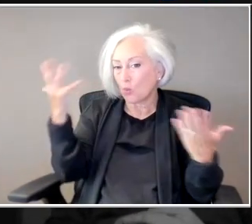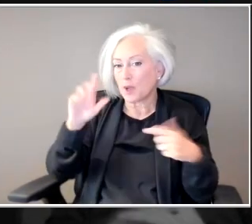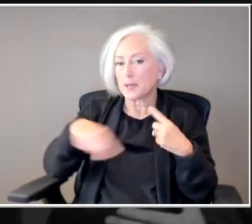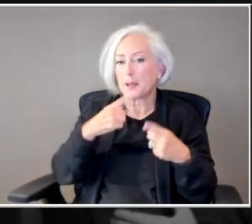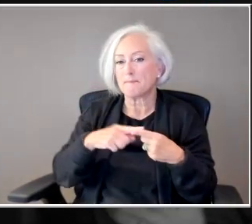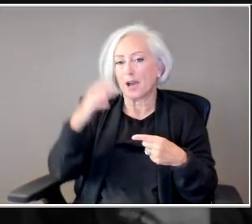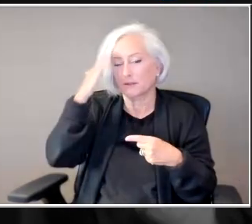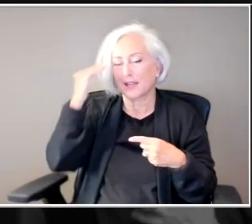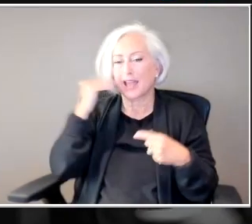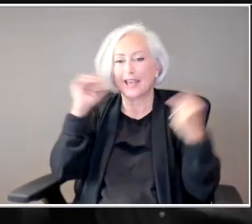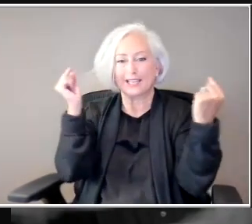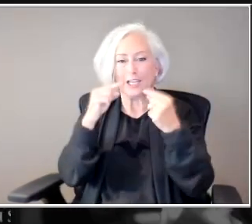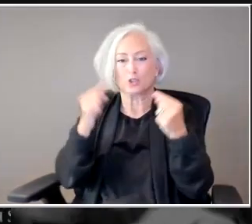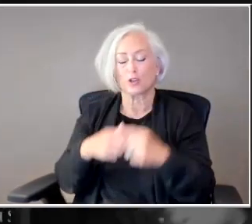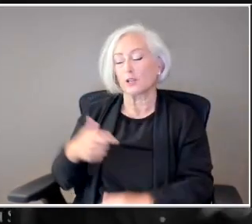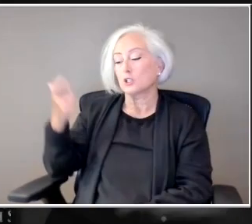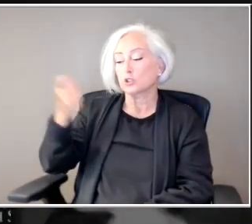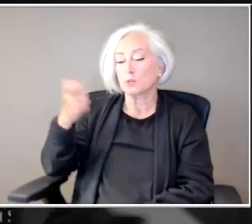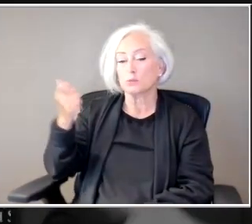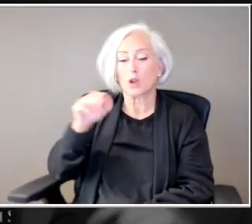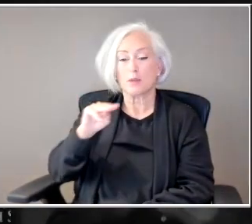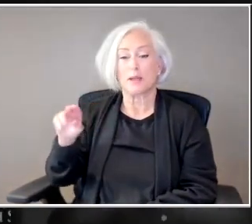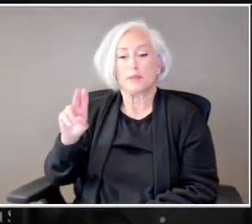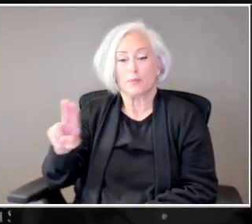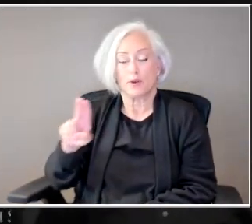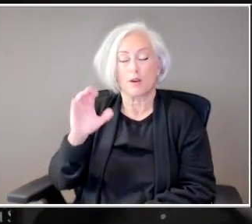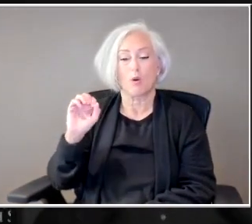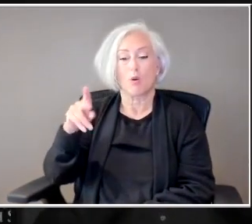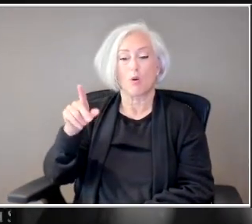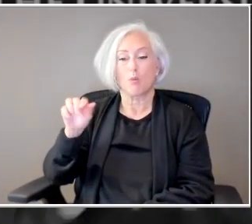Subscribe to our Morning Medical Update and Open Mics